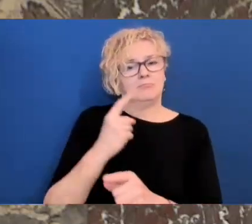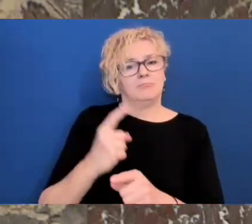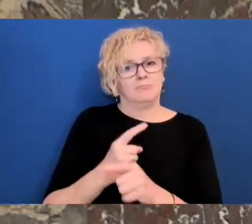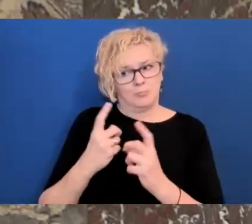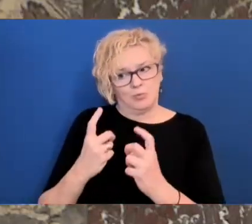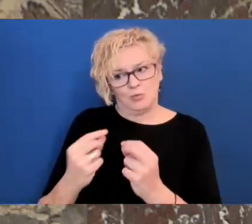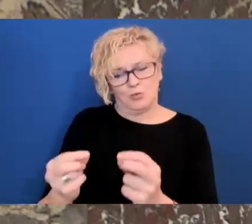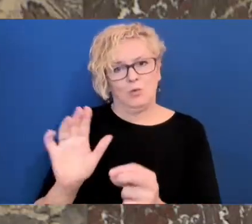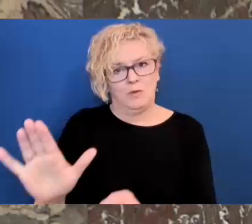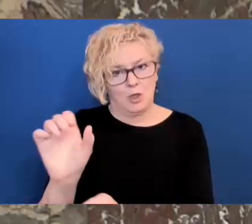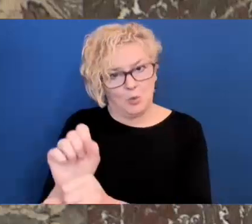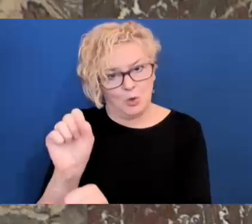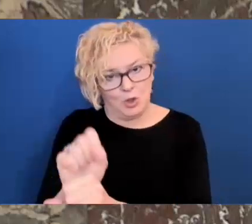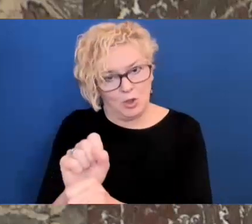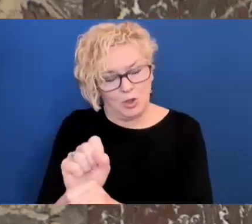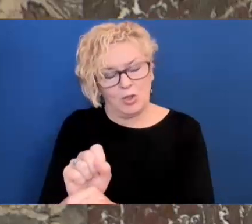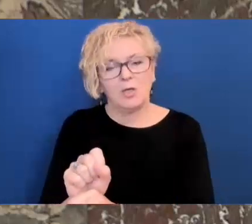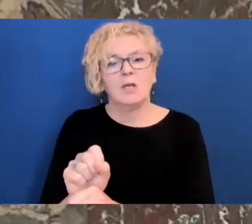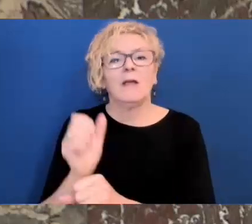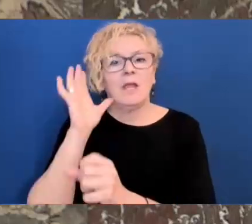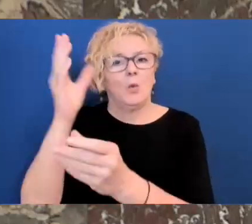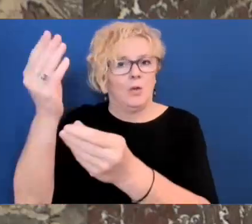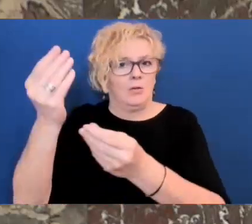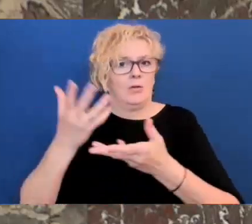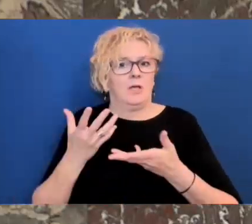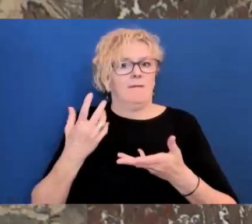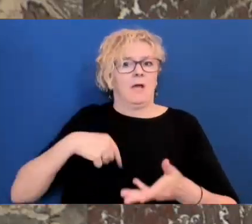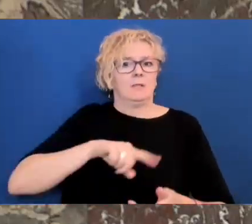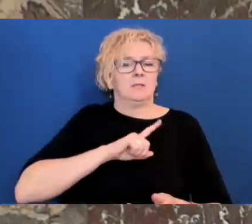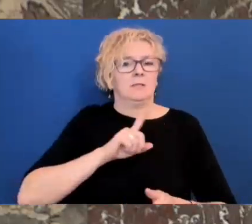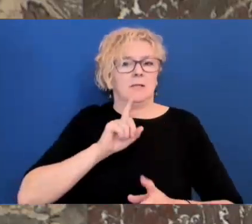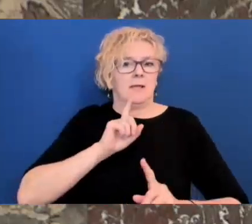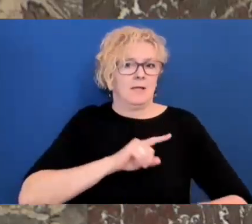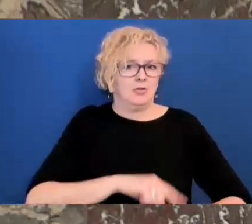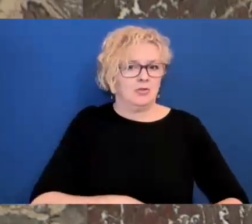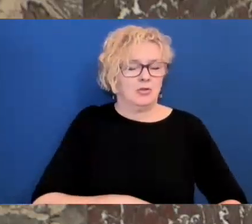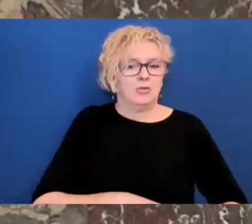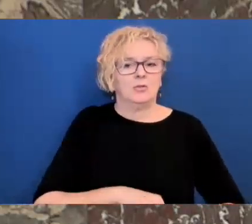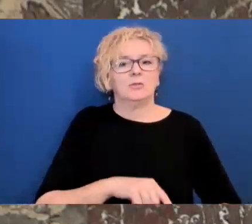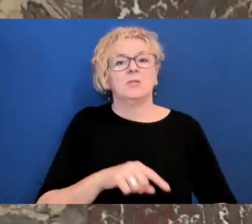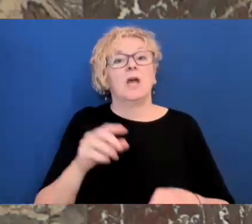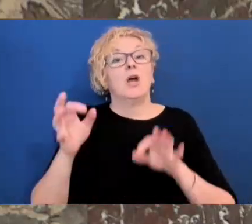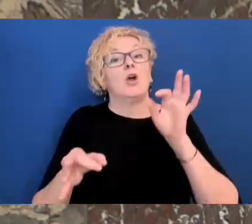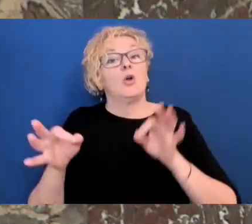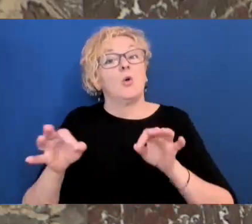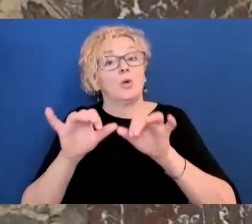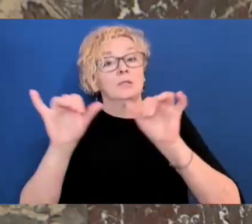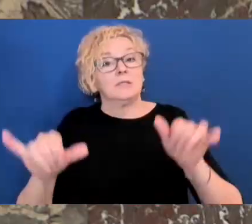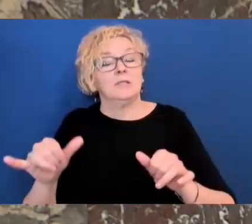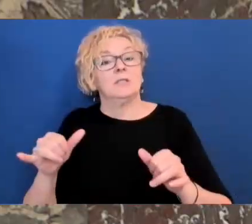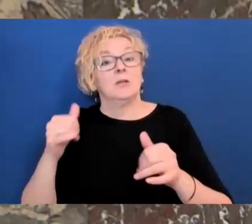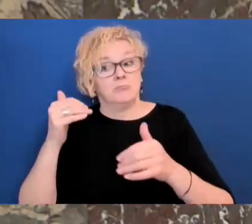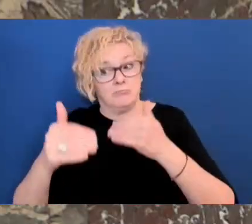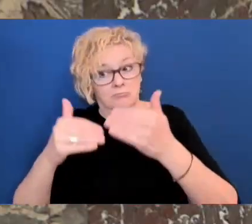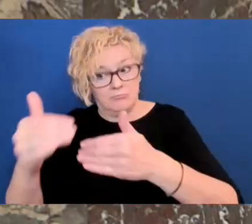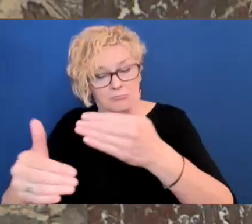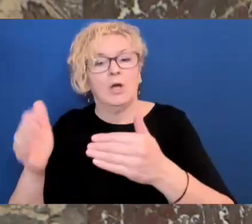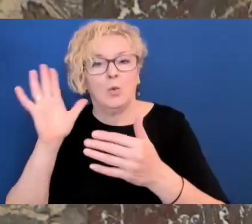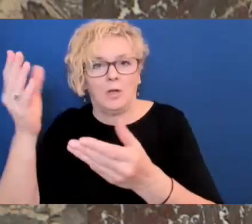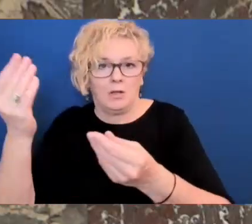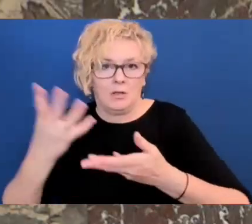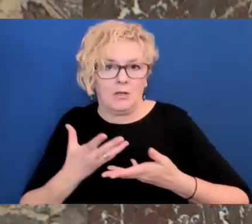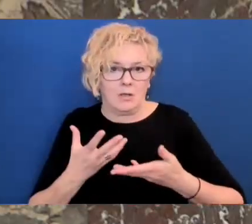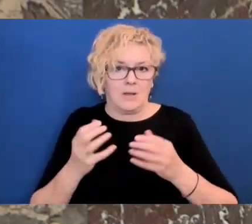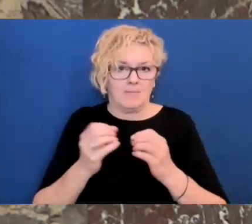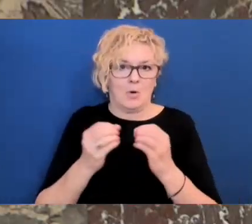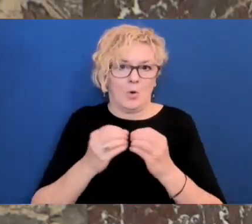us with the answers. And if those systems are not able to do so, the earliest opportunity that we can do so without compromising the police